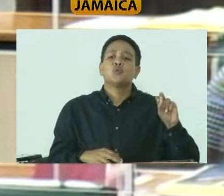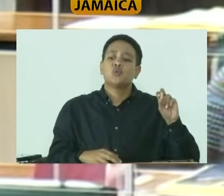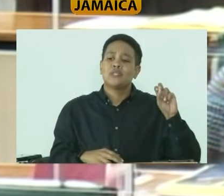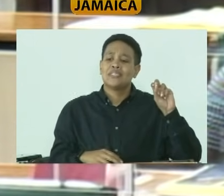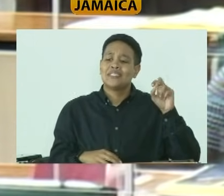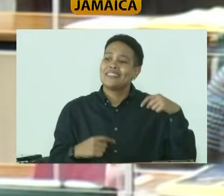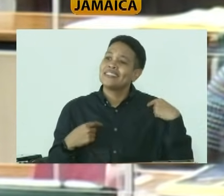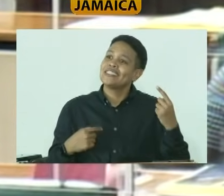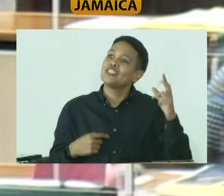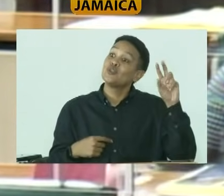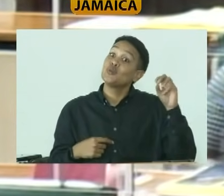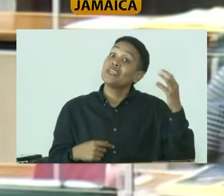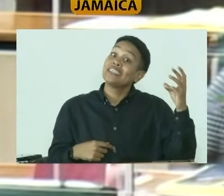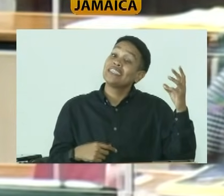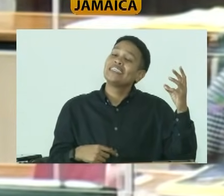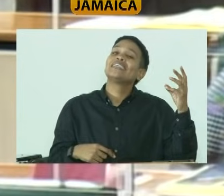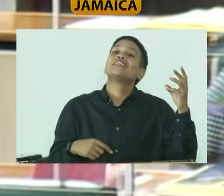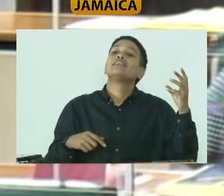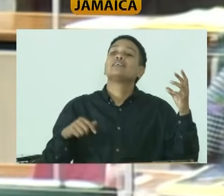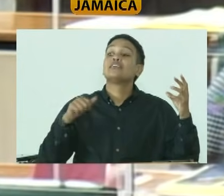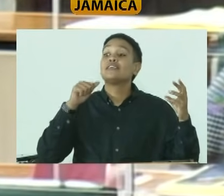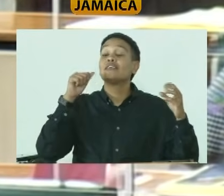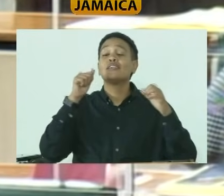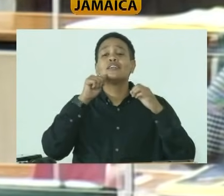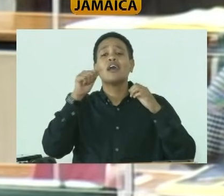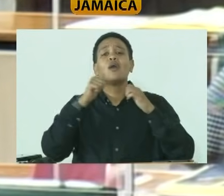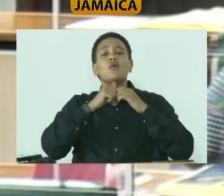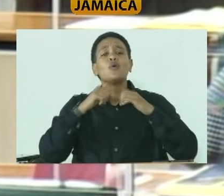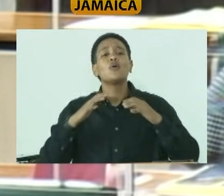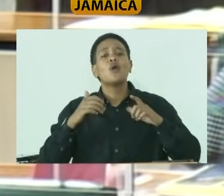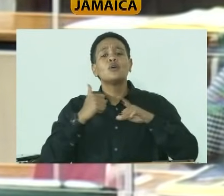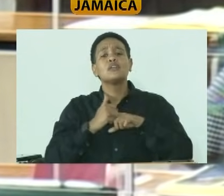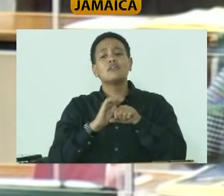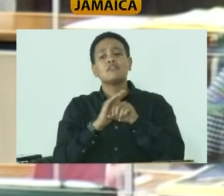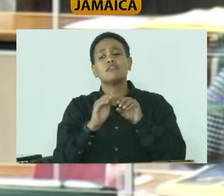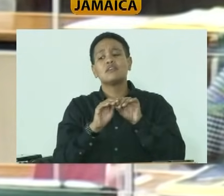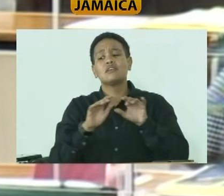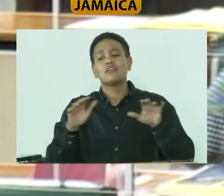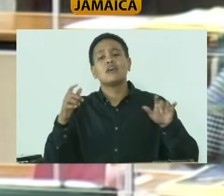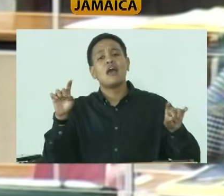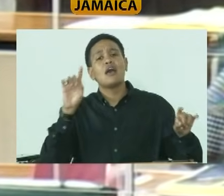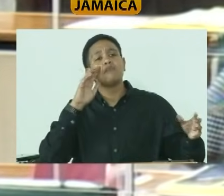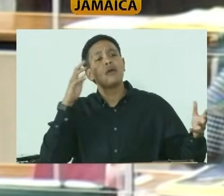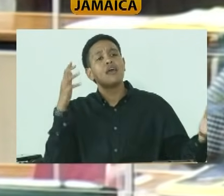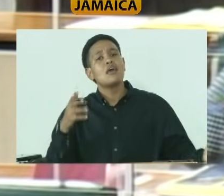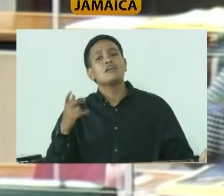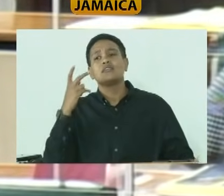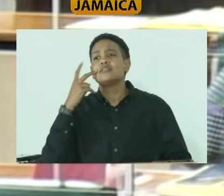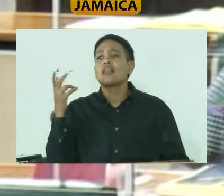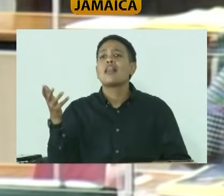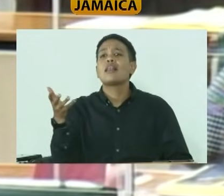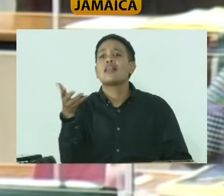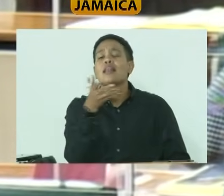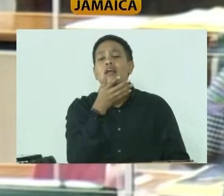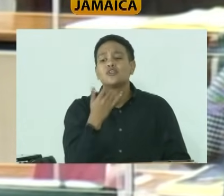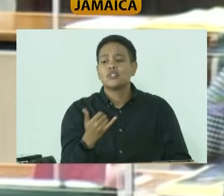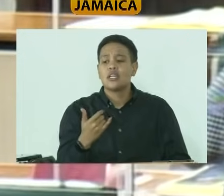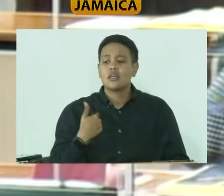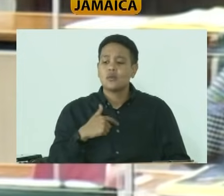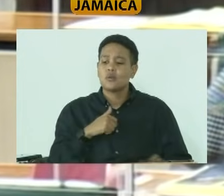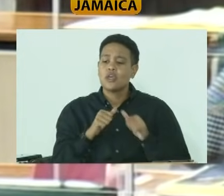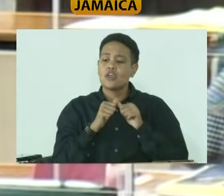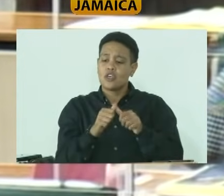since 2016, notwithstanding the pandemic that exists today, we continue with